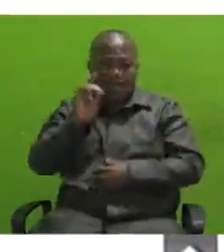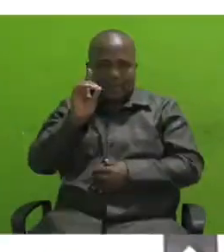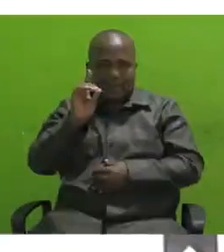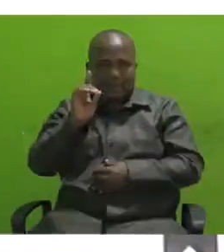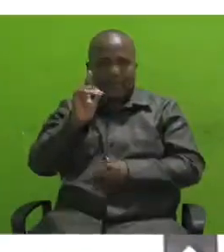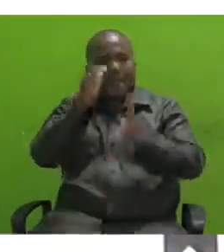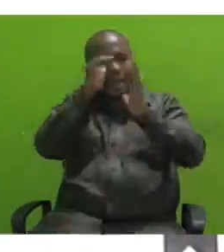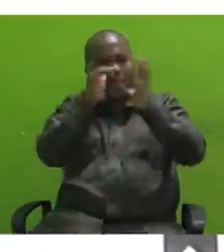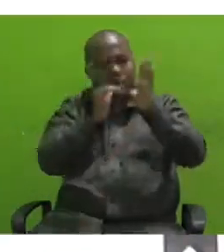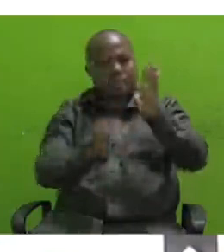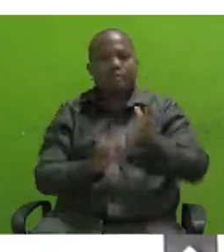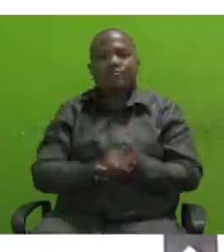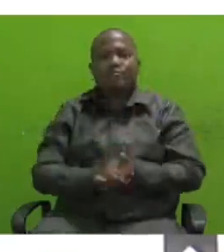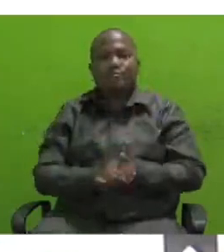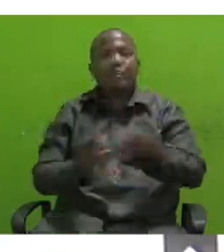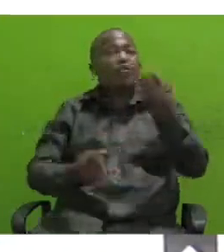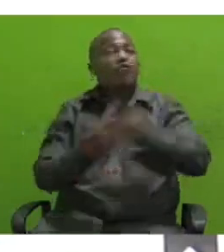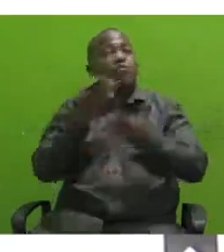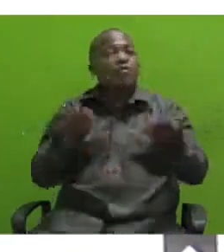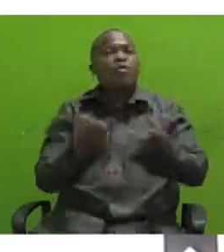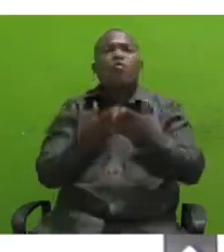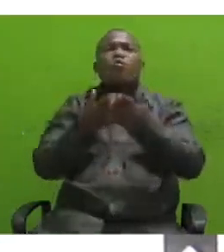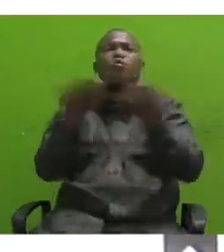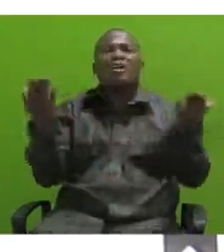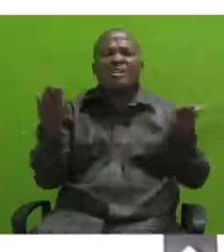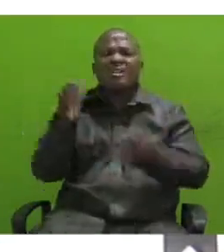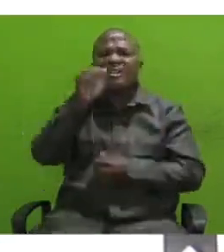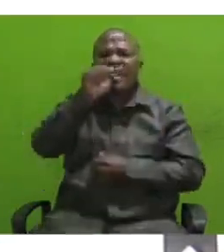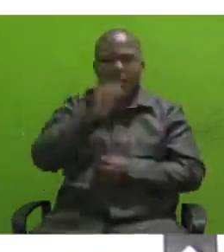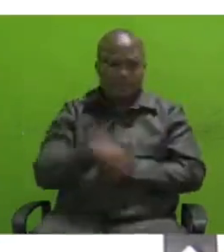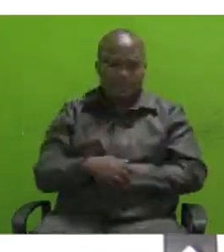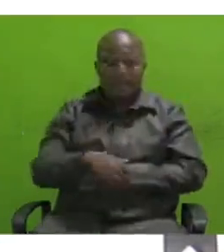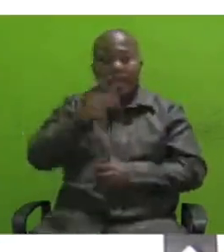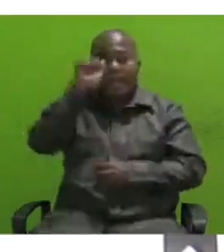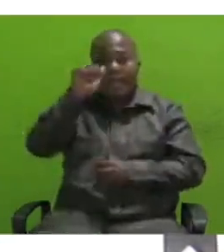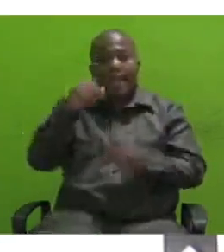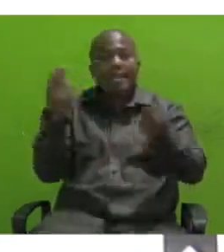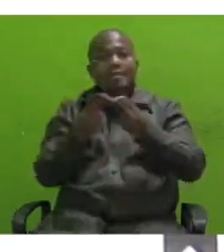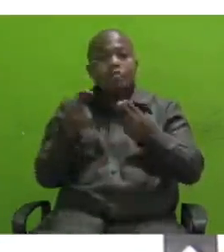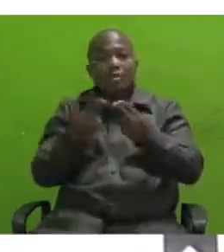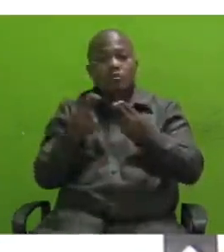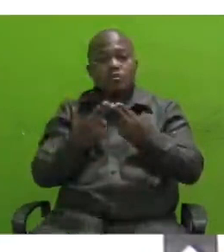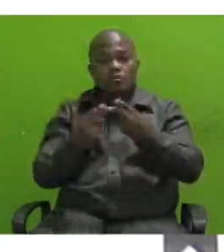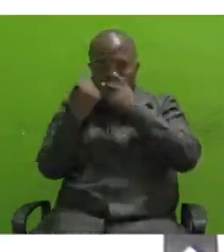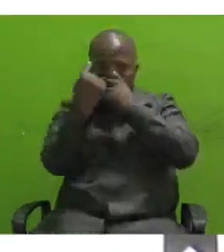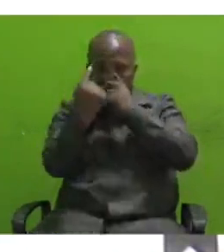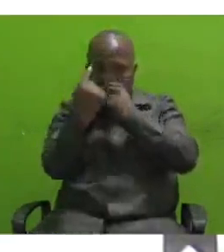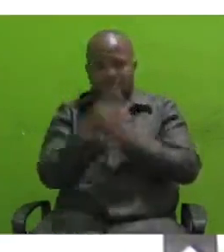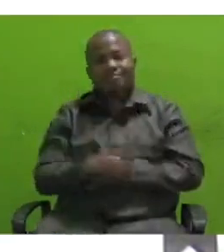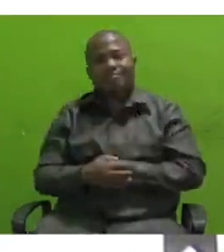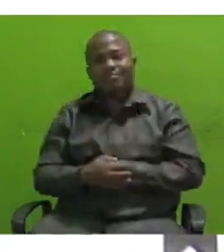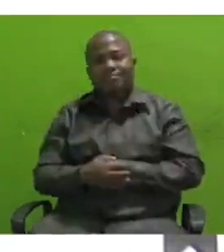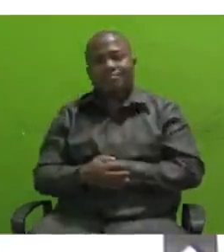So from here, what is a? A is equal to 1. Good. A is